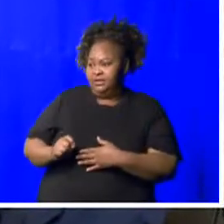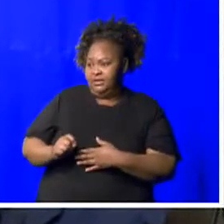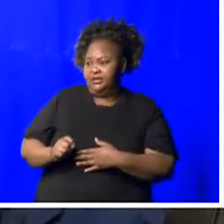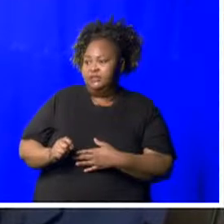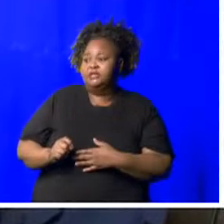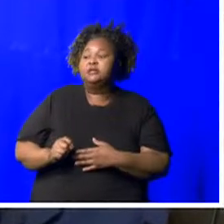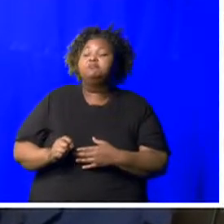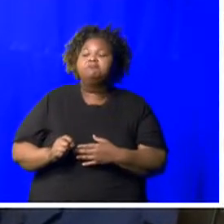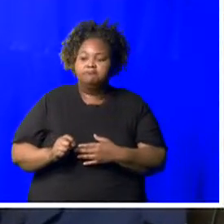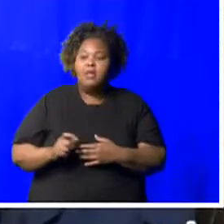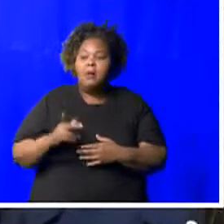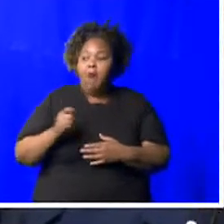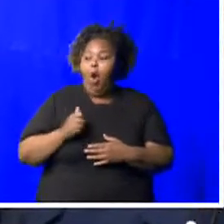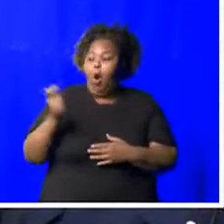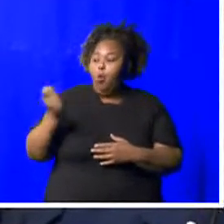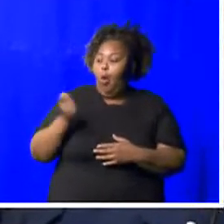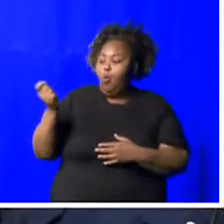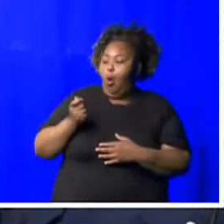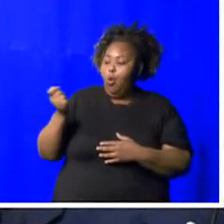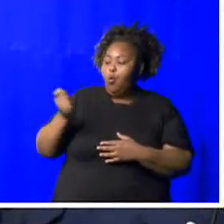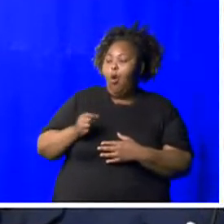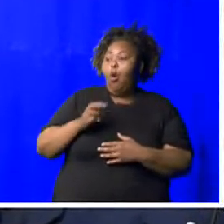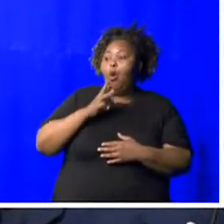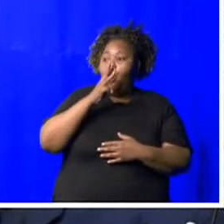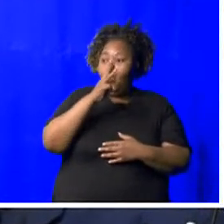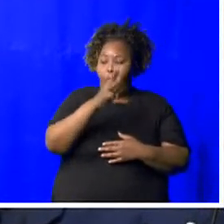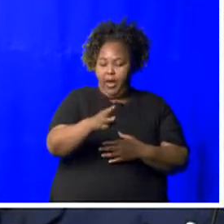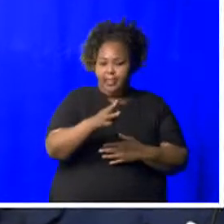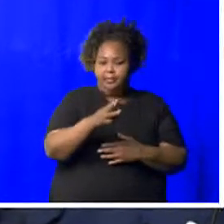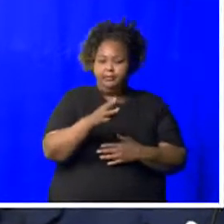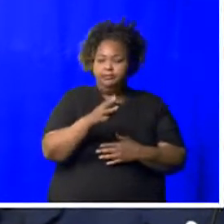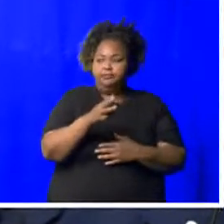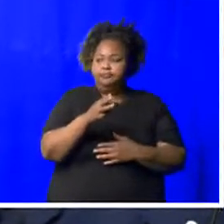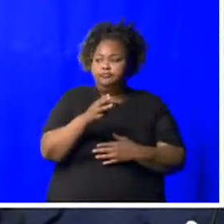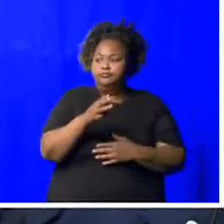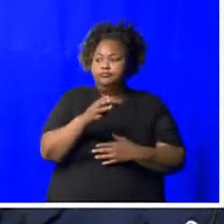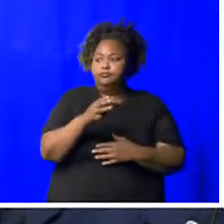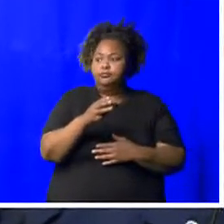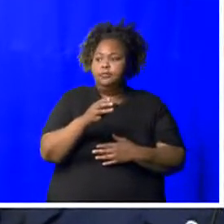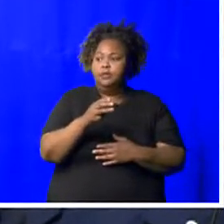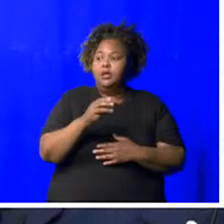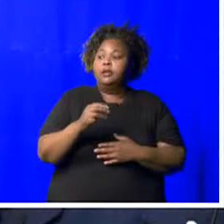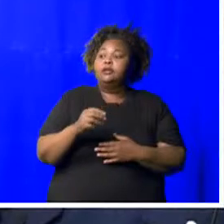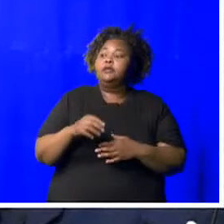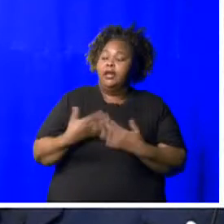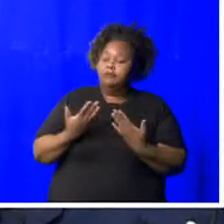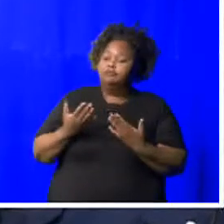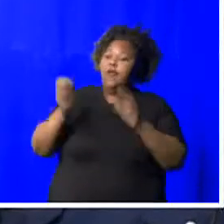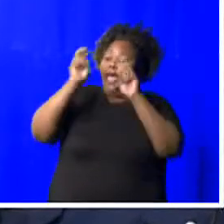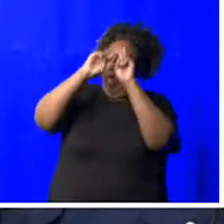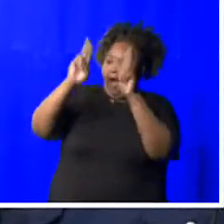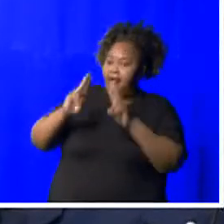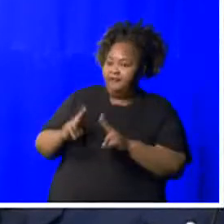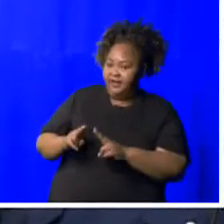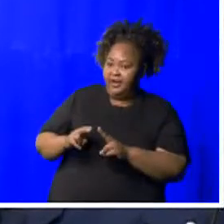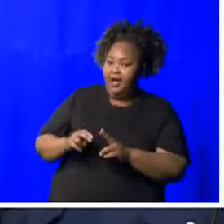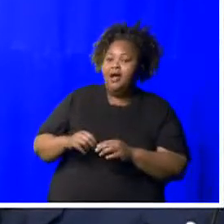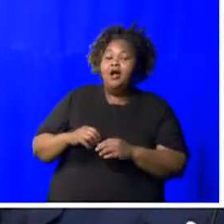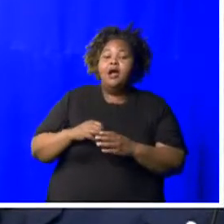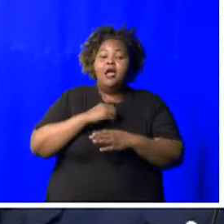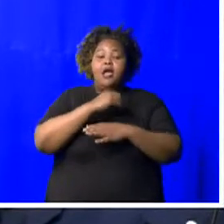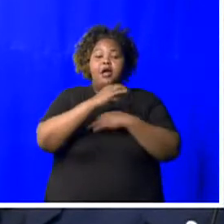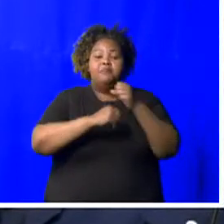in 2028. We could be the leaders in the continent regarding GDP growth, and this in